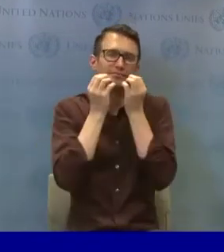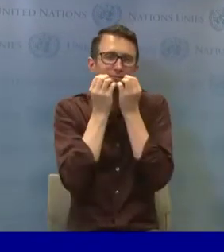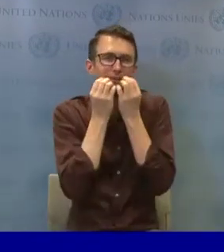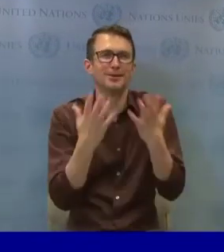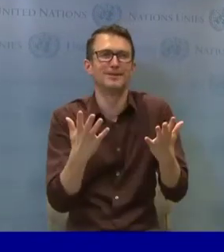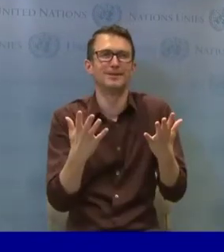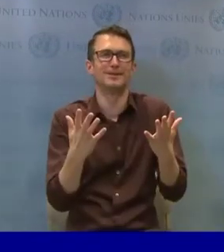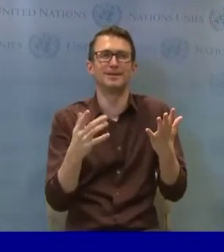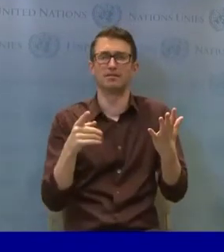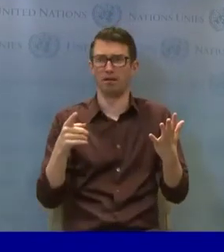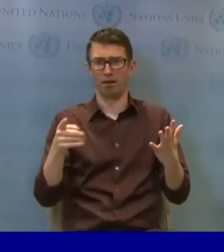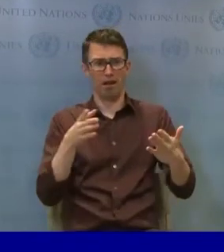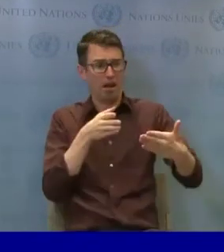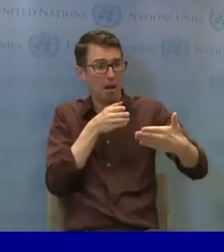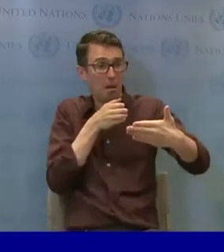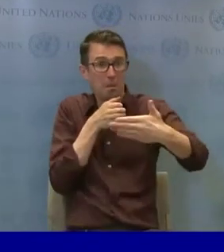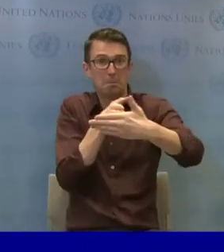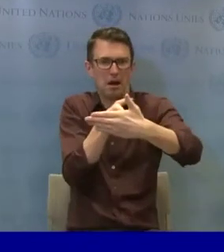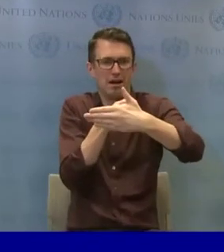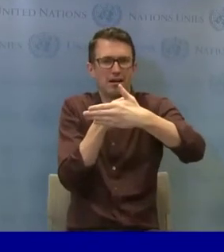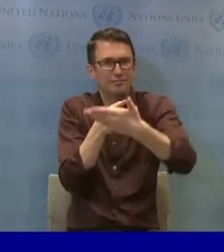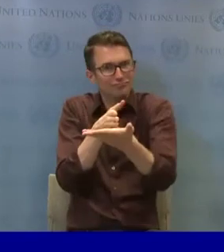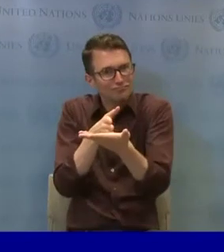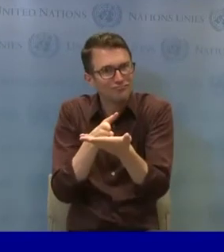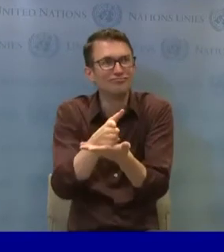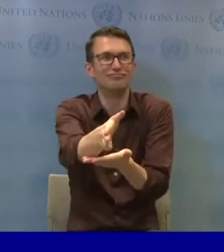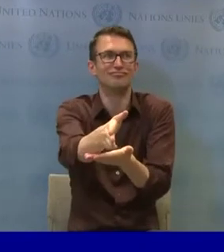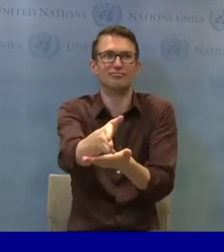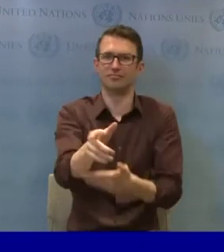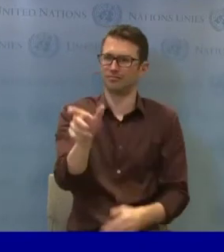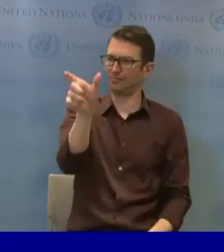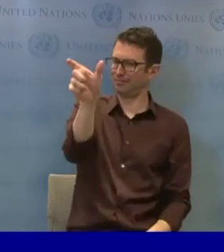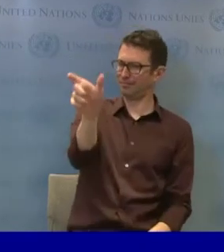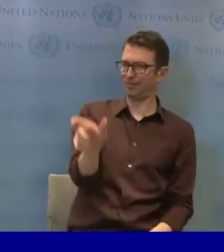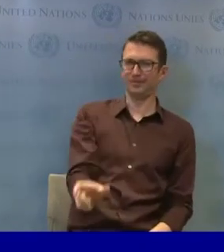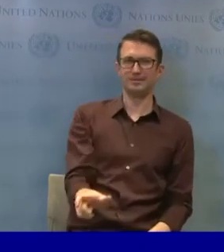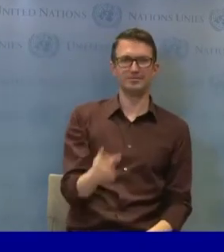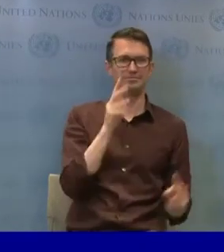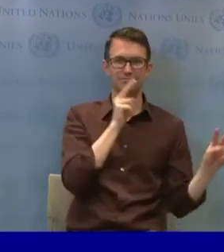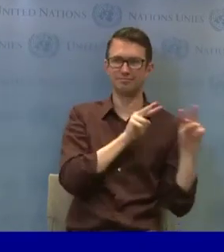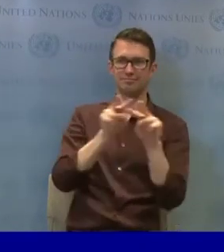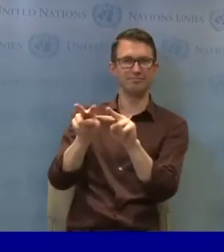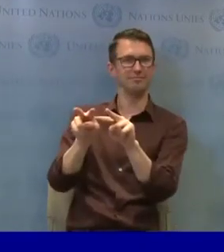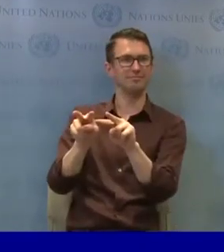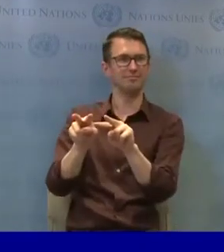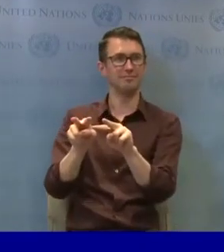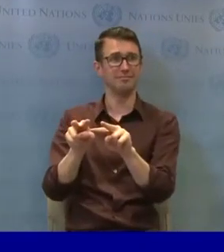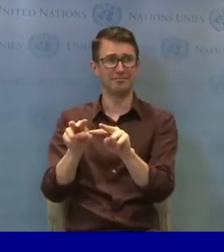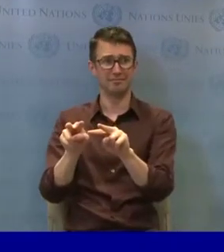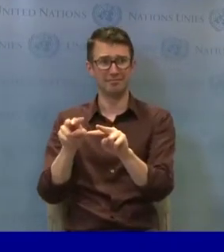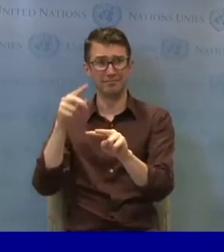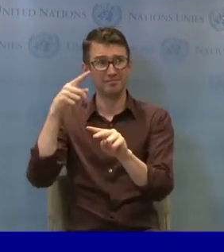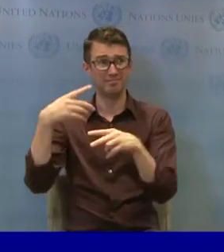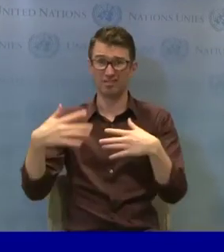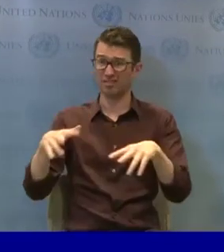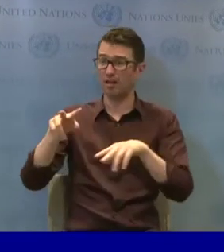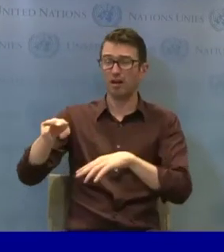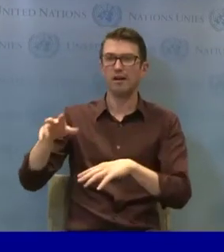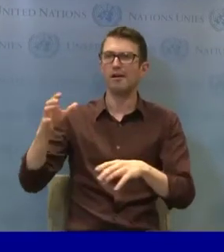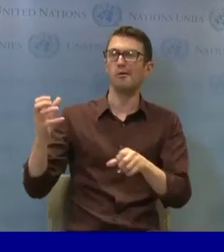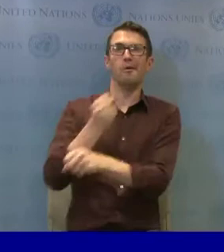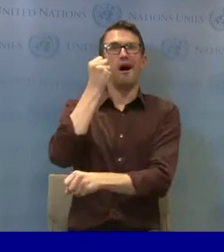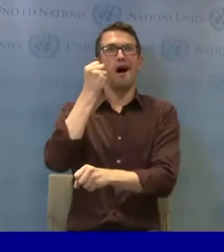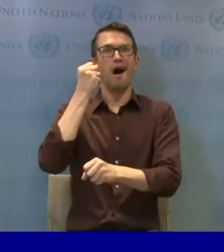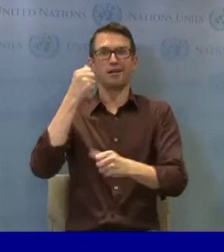her true colors, winning not only the contest, but mainly the hearts of all Bulgarians.